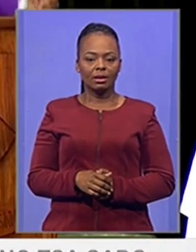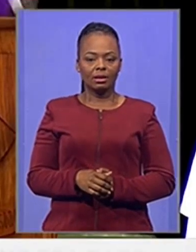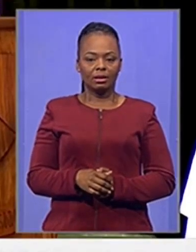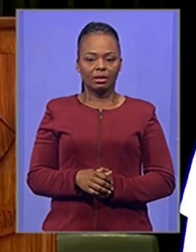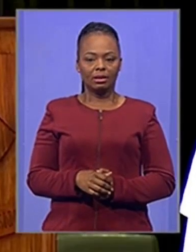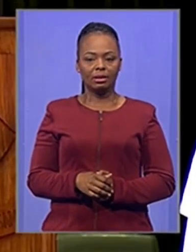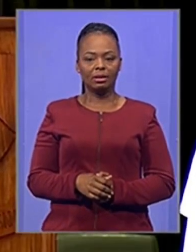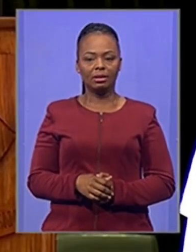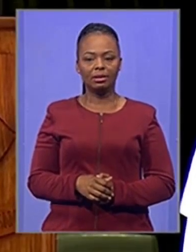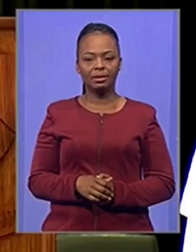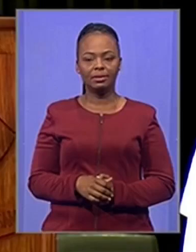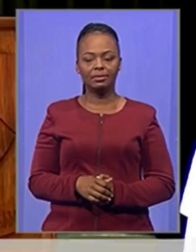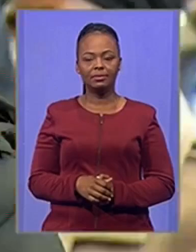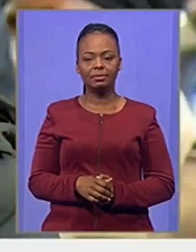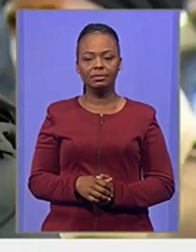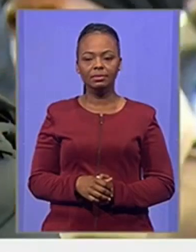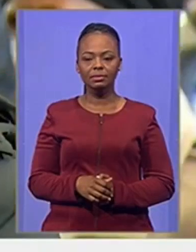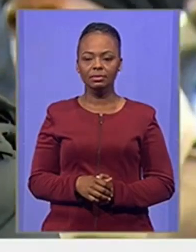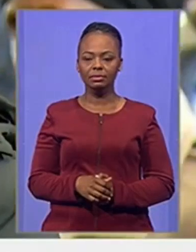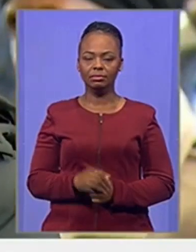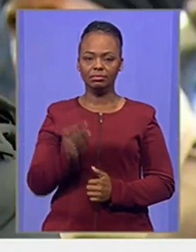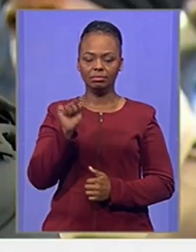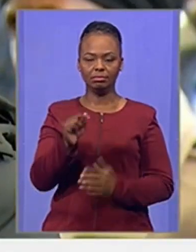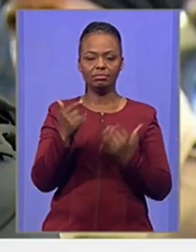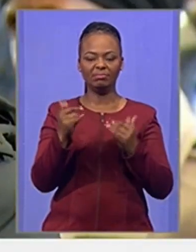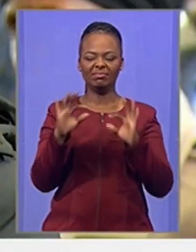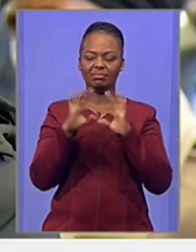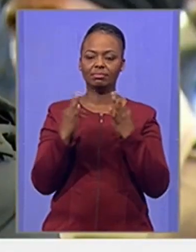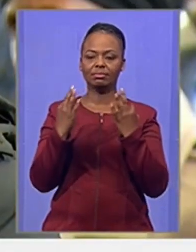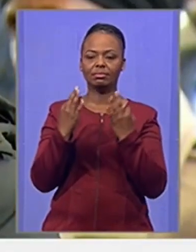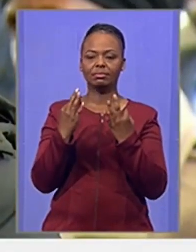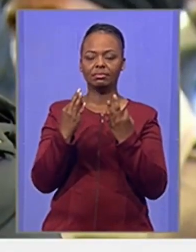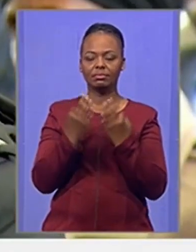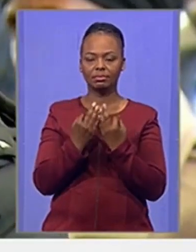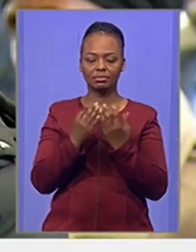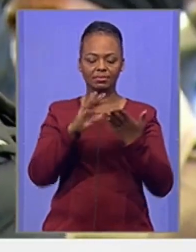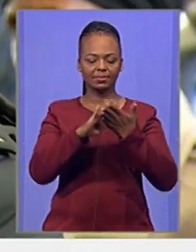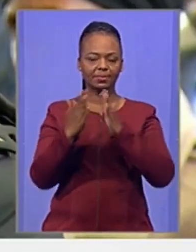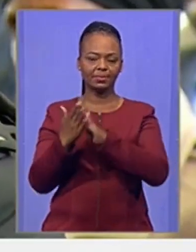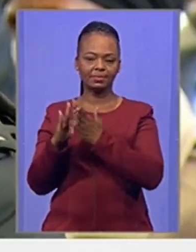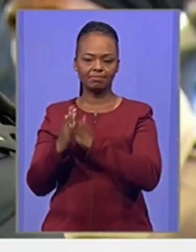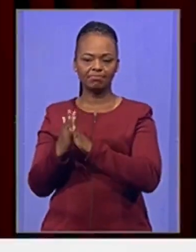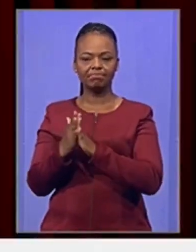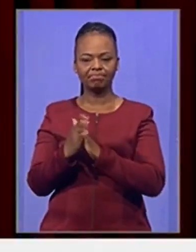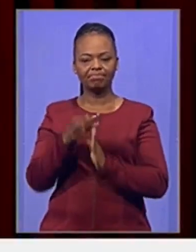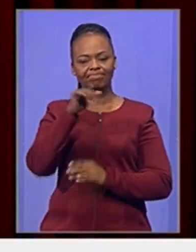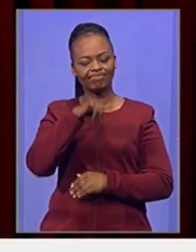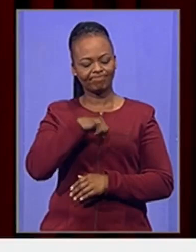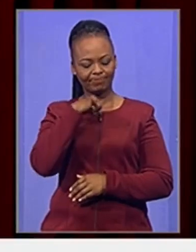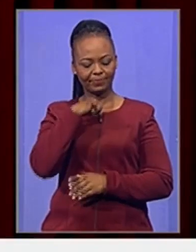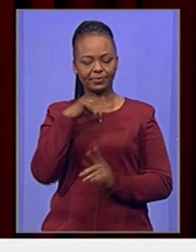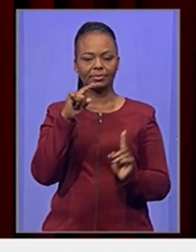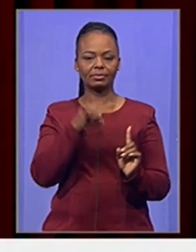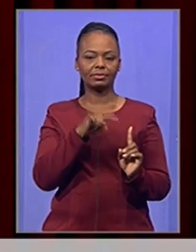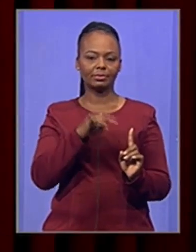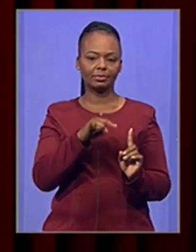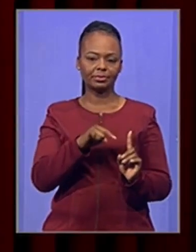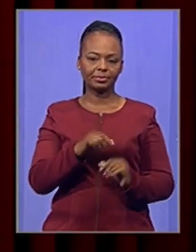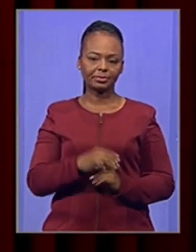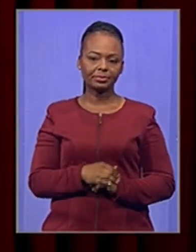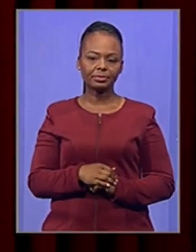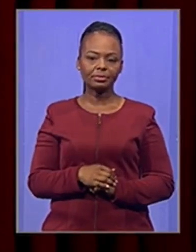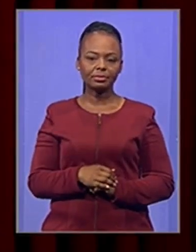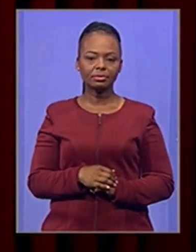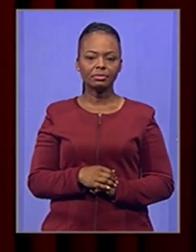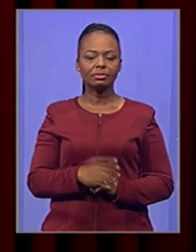Baagi ba Rammolotsi ba ne ba ikgantsa ka Tebogo Ditaba. Bontsi bo mo tlhalositse jaaka mokgaratlhi wa thuto. Ditaba